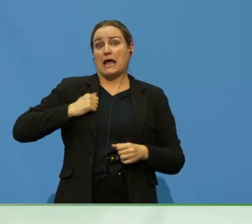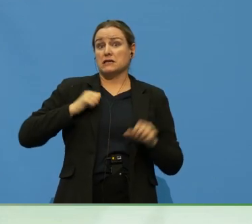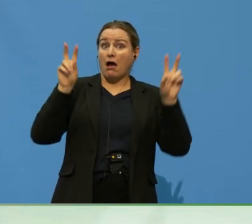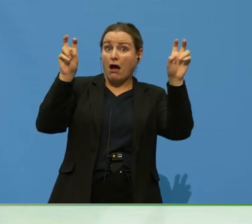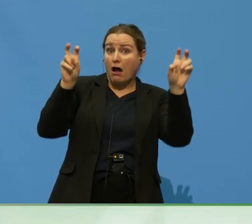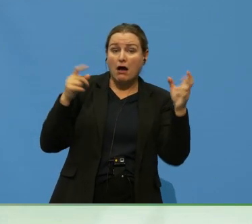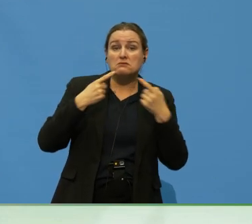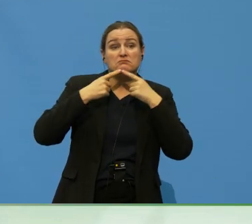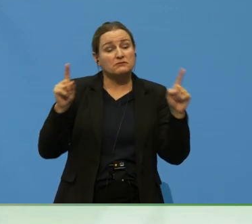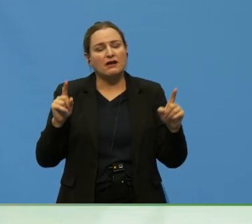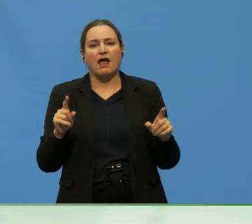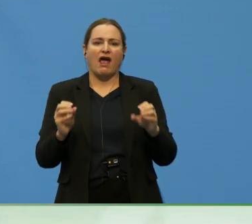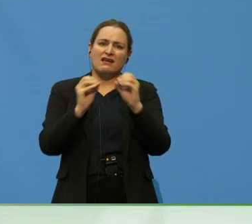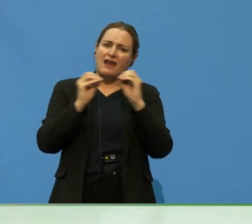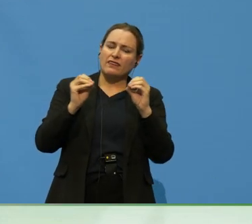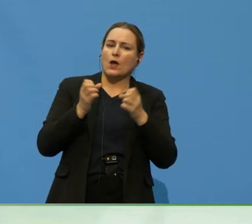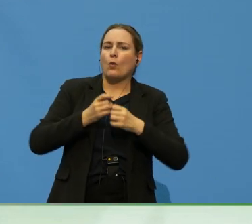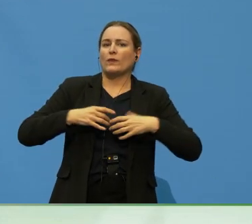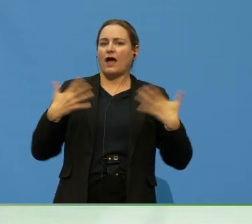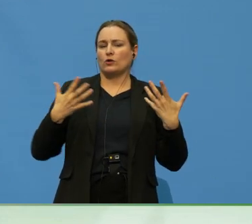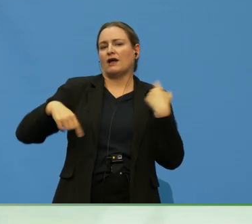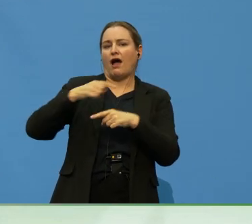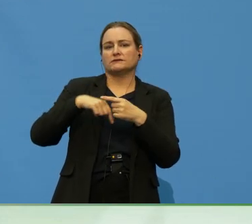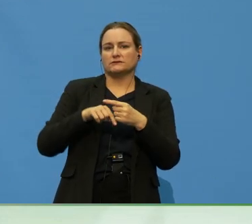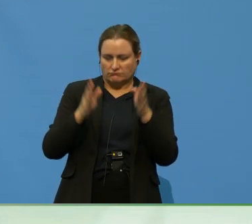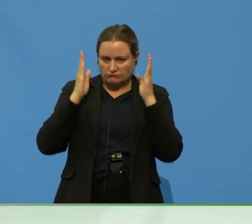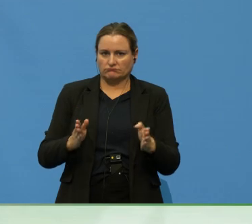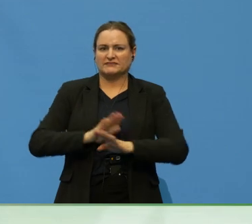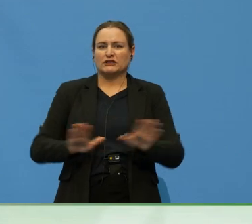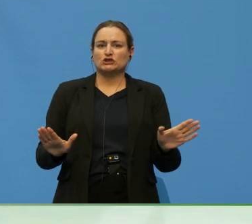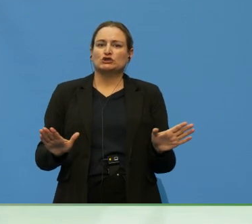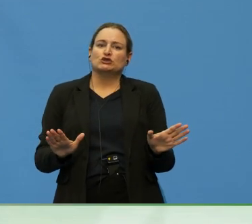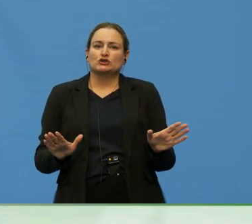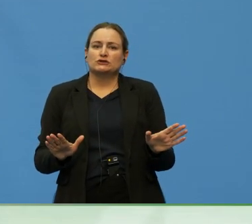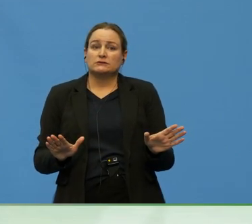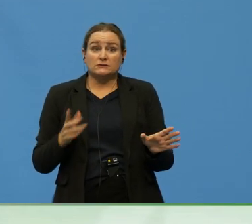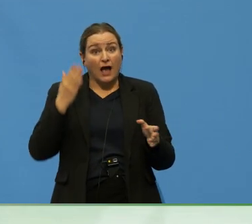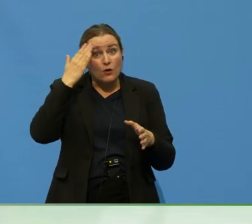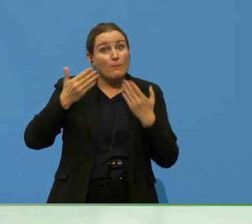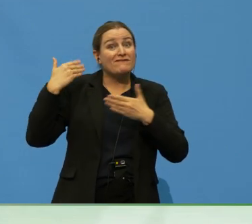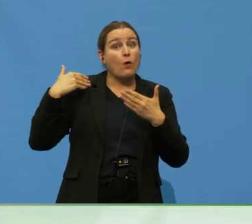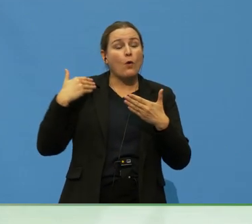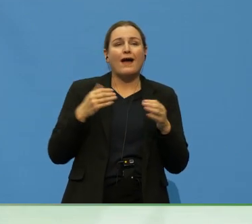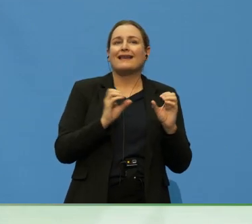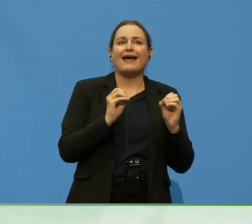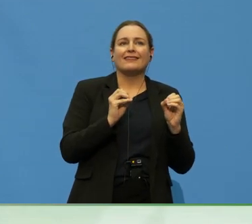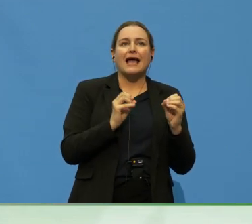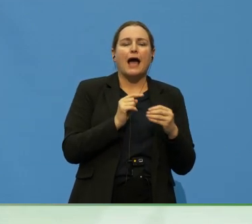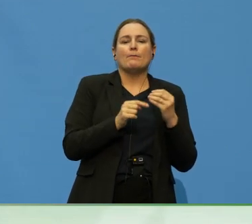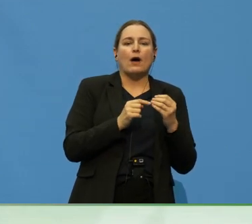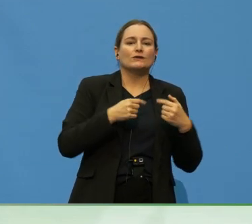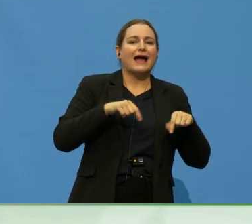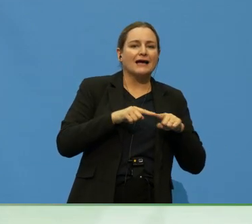within the disability rights space for a very long time was nothing about us without us was interpreted